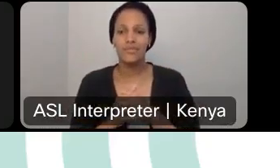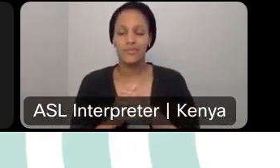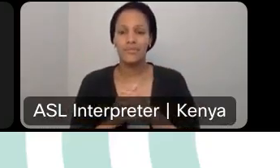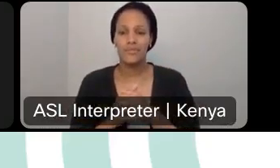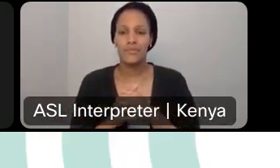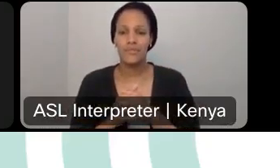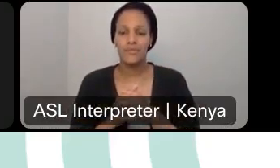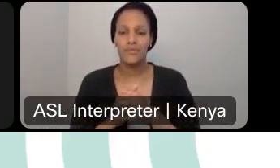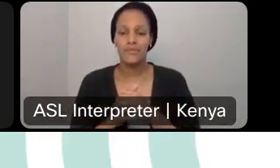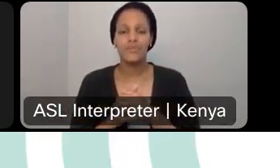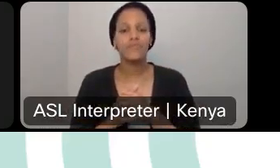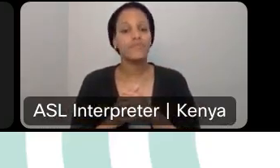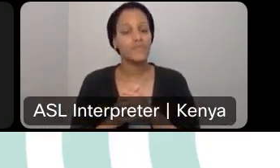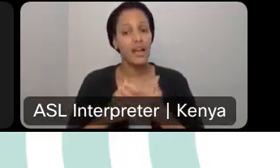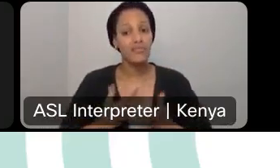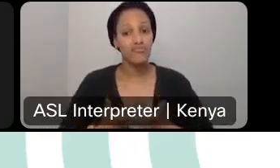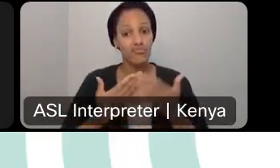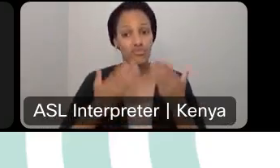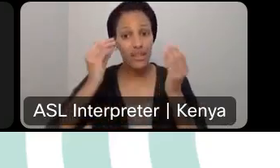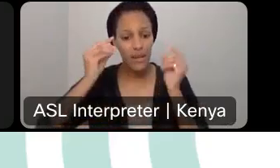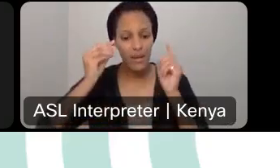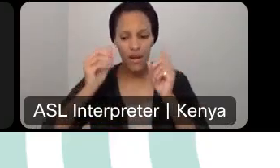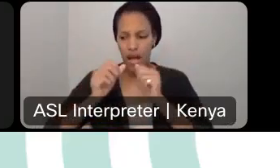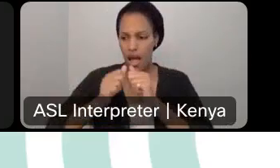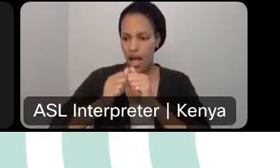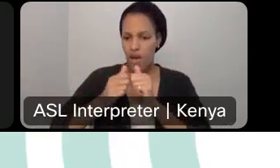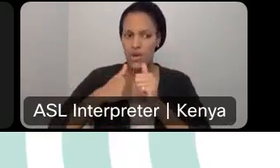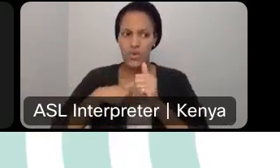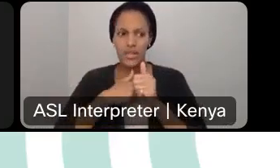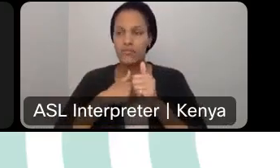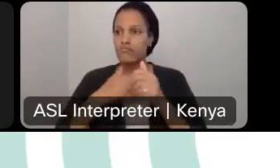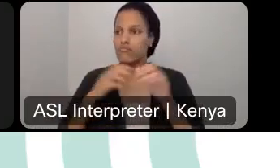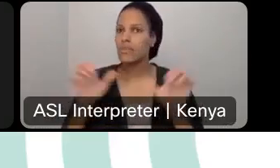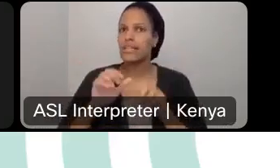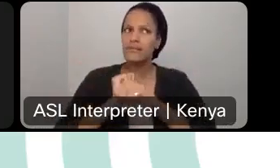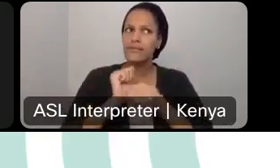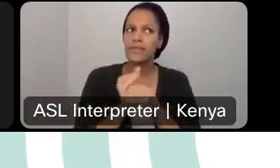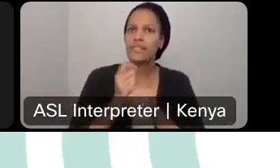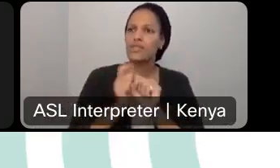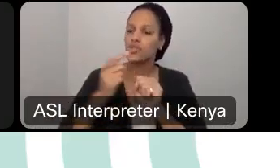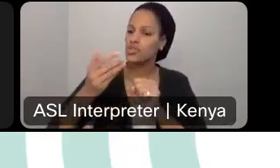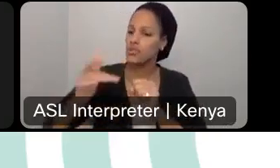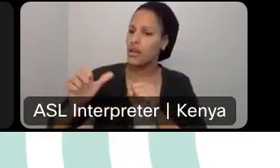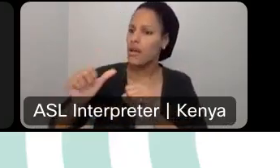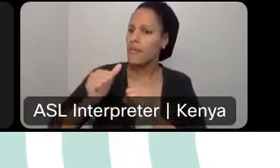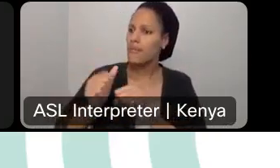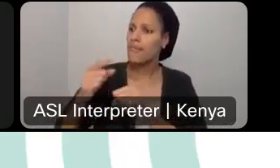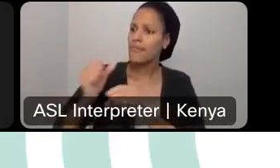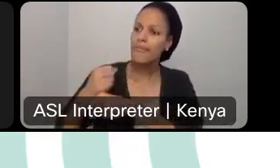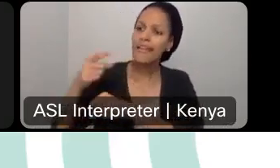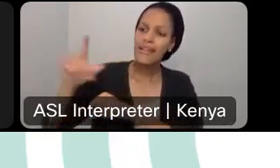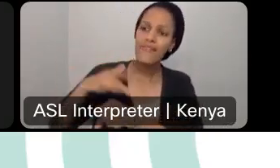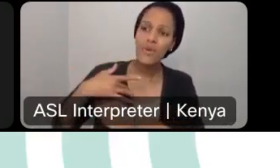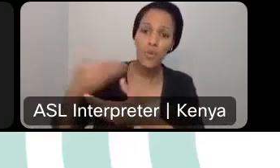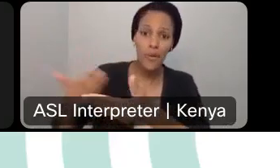Always consider, how are we actively welcoming to persons who are different from ourselves? Be aware